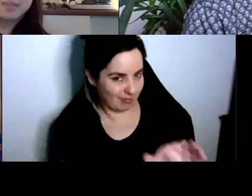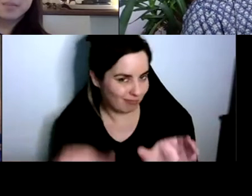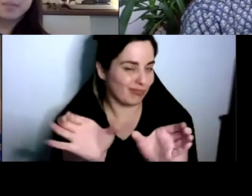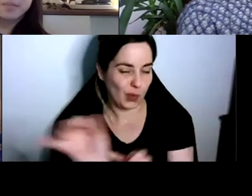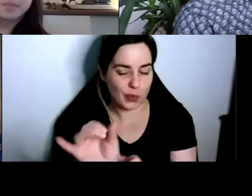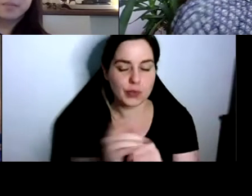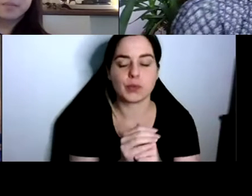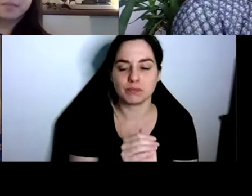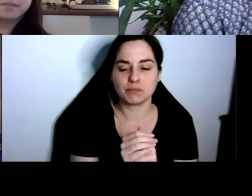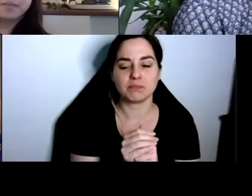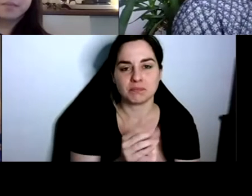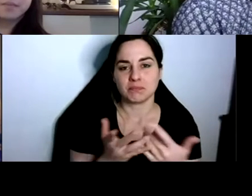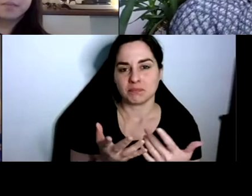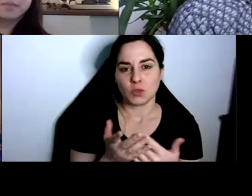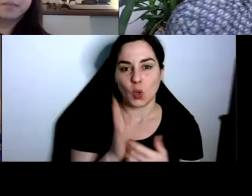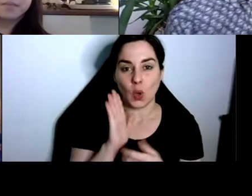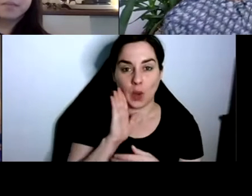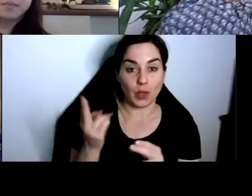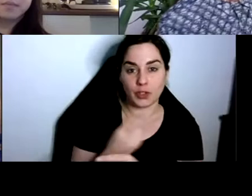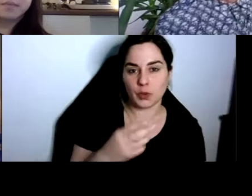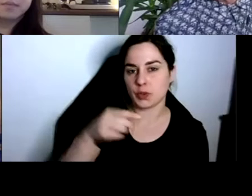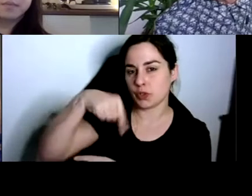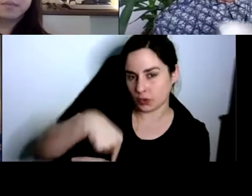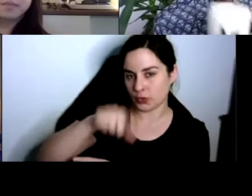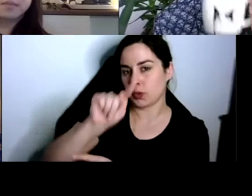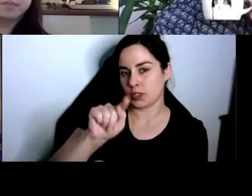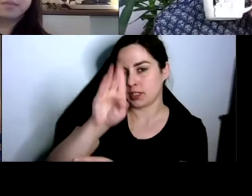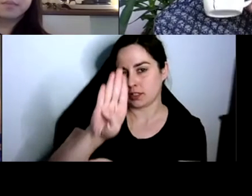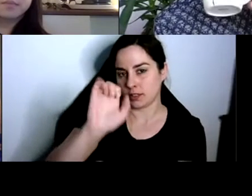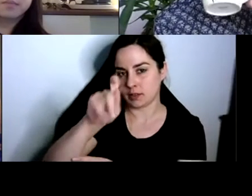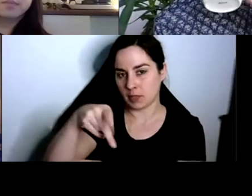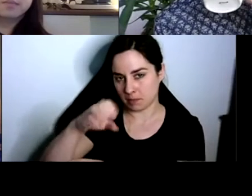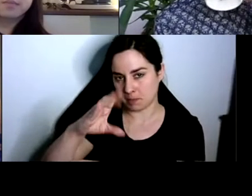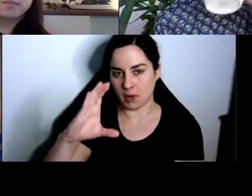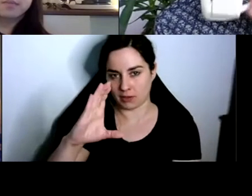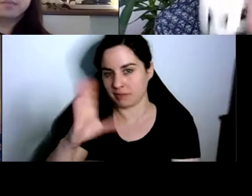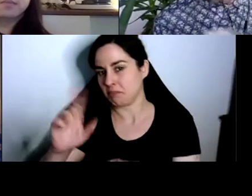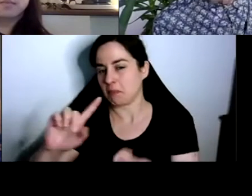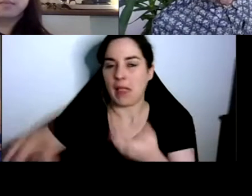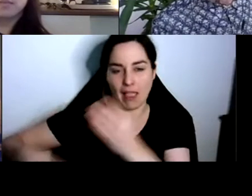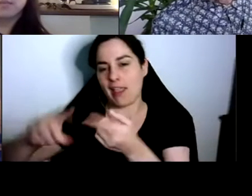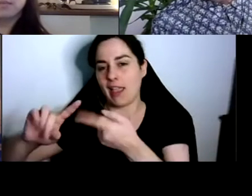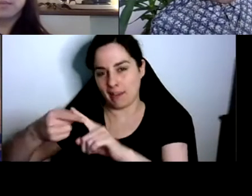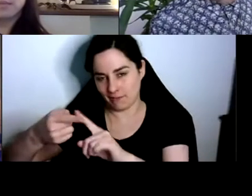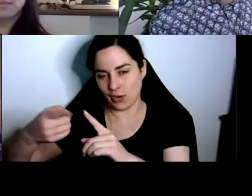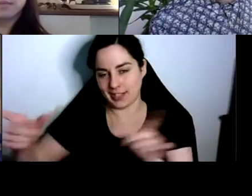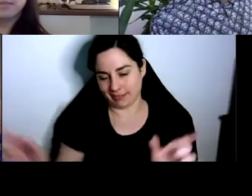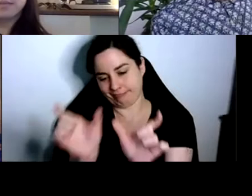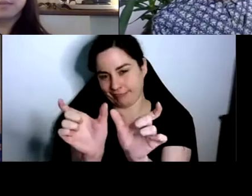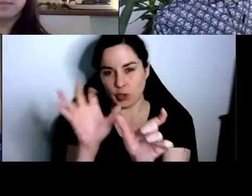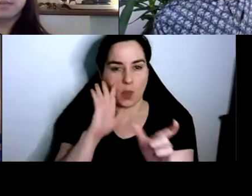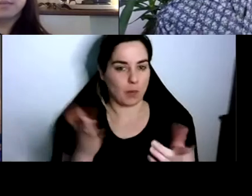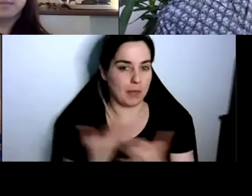So I'll refer to that acronym as QT BIPOC and friends in the future. And so yeah, Bricks and Glitter